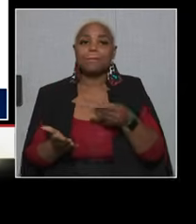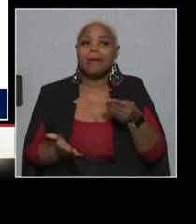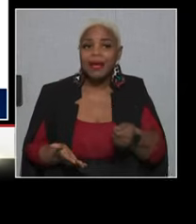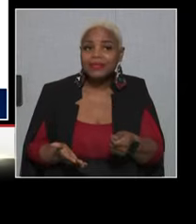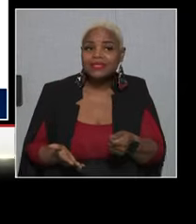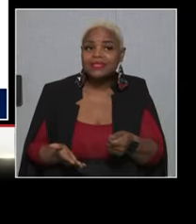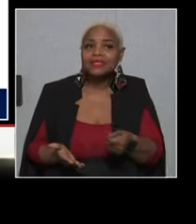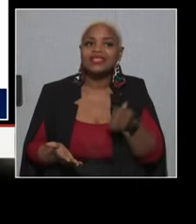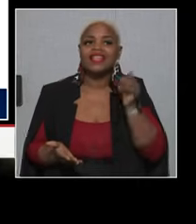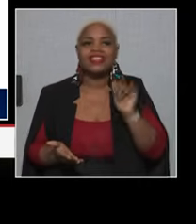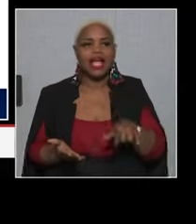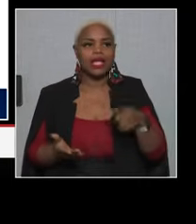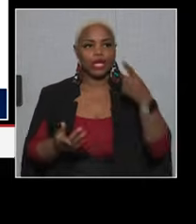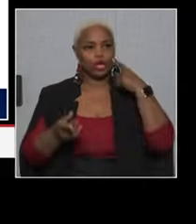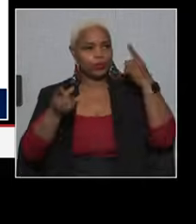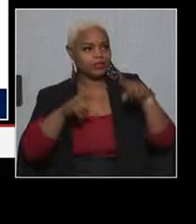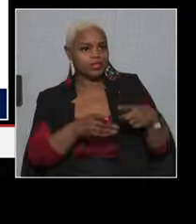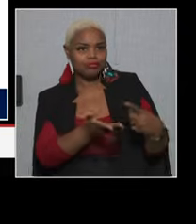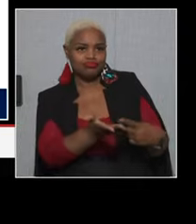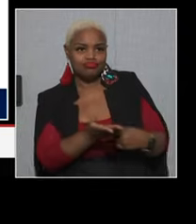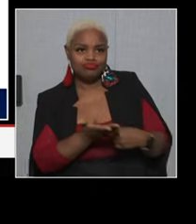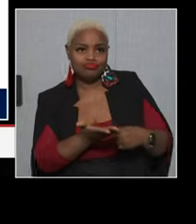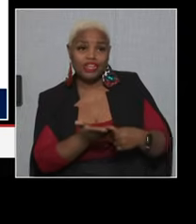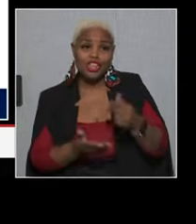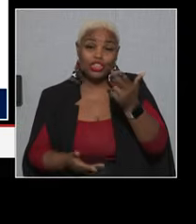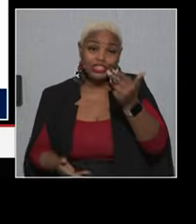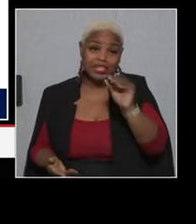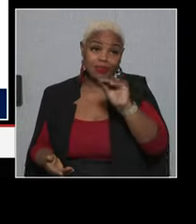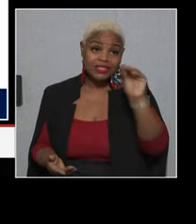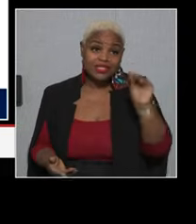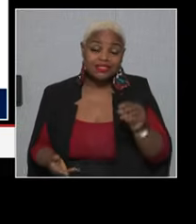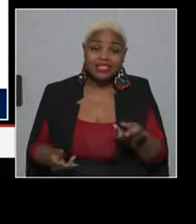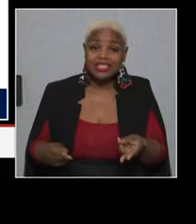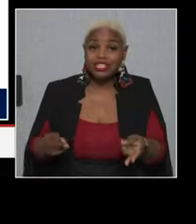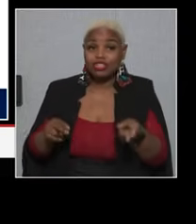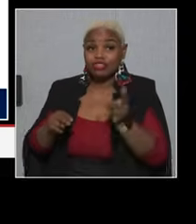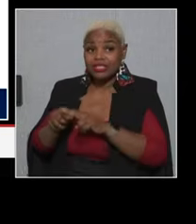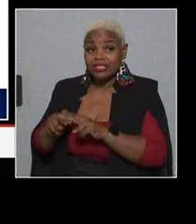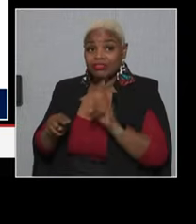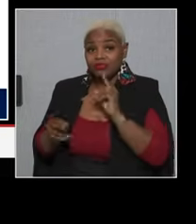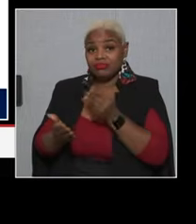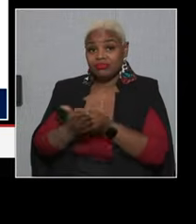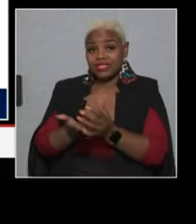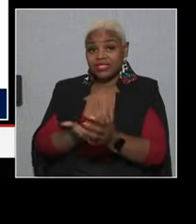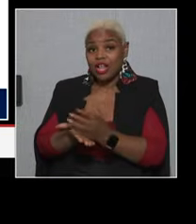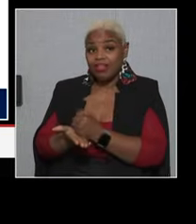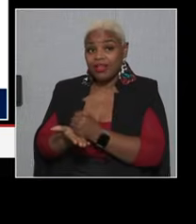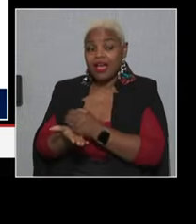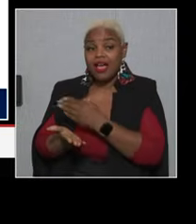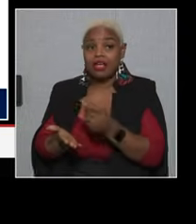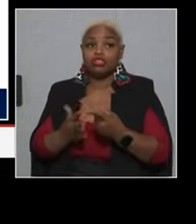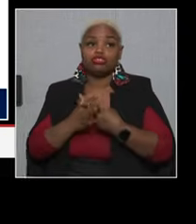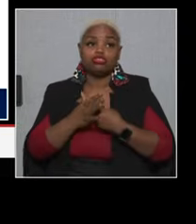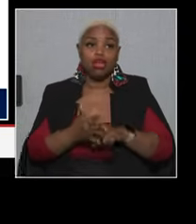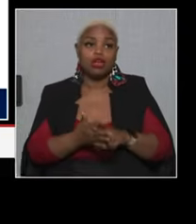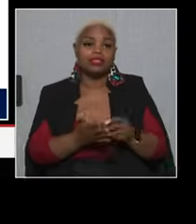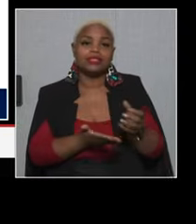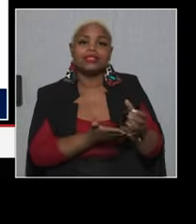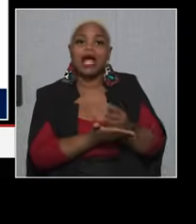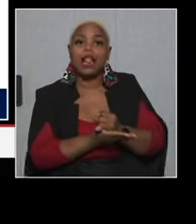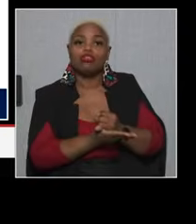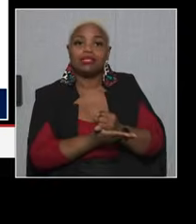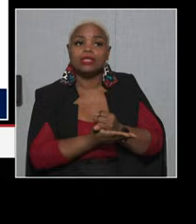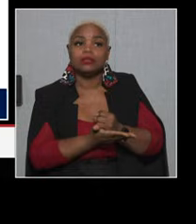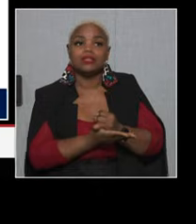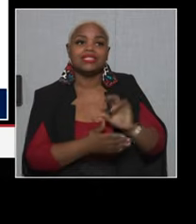nearly 13% salary increase to our sworn members, and increased our starting salary by more than